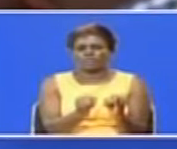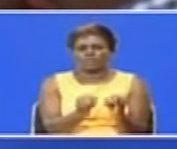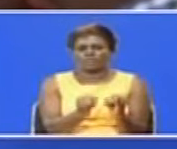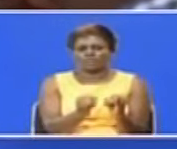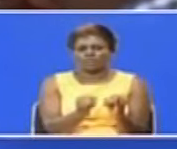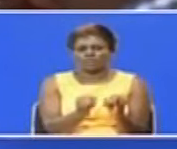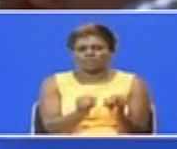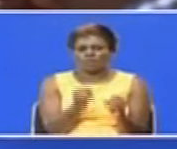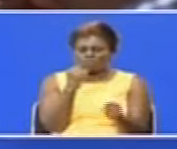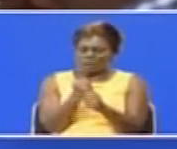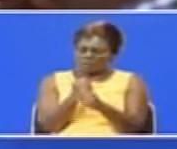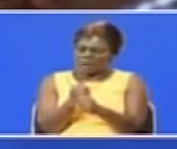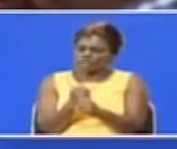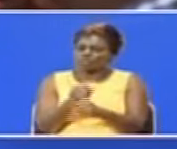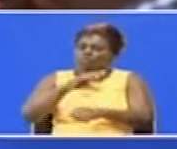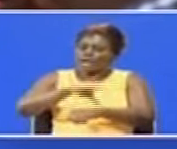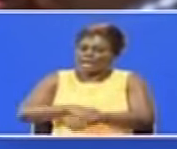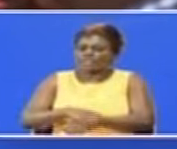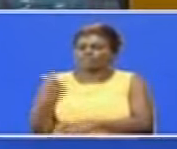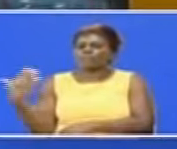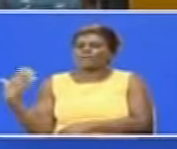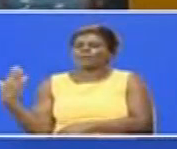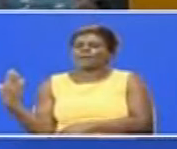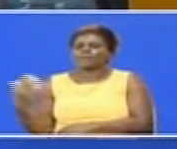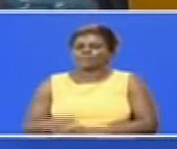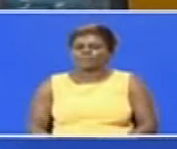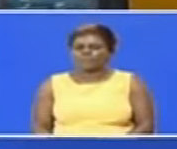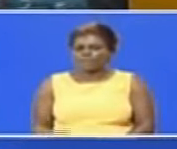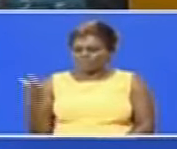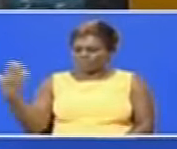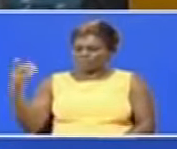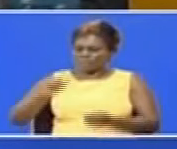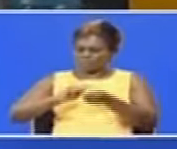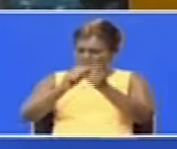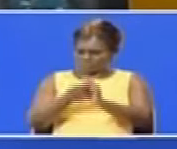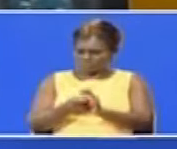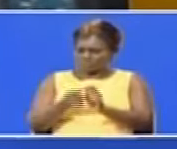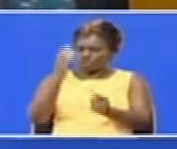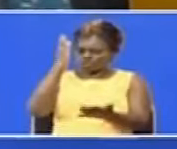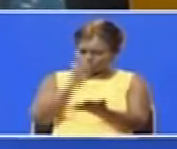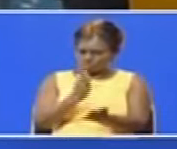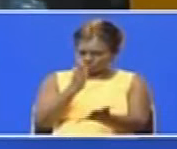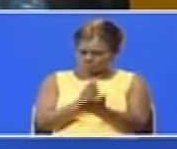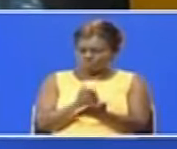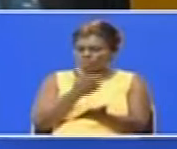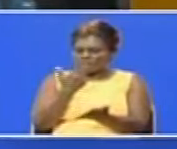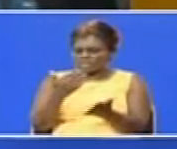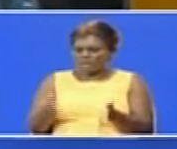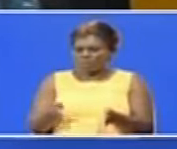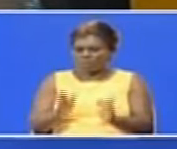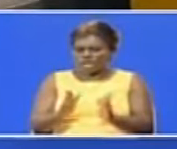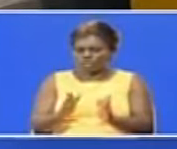we coordinate with them to pick up the waste and bring it back to our site also. Paper recycling can be a sure way of destroying